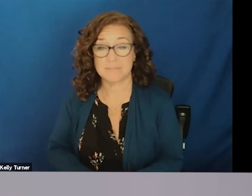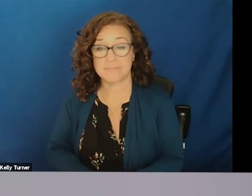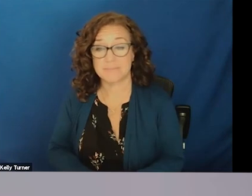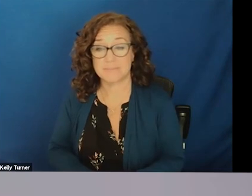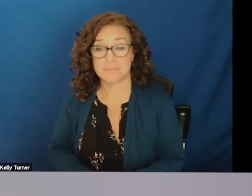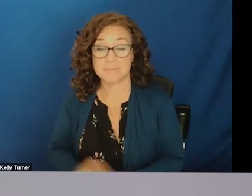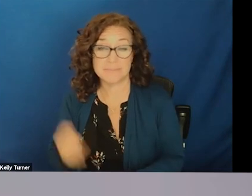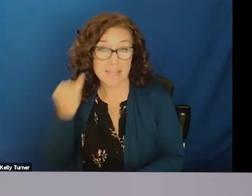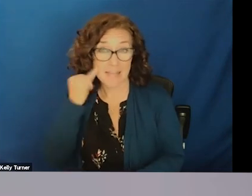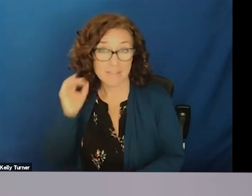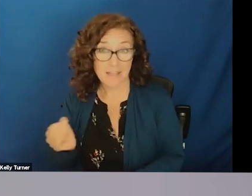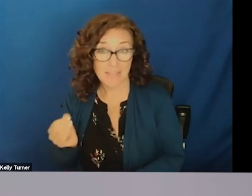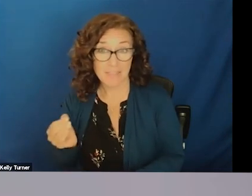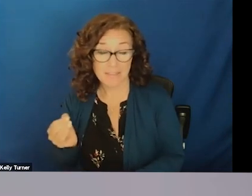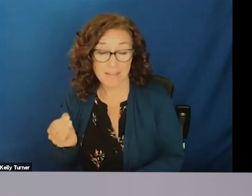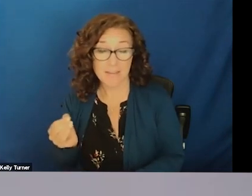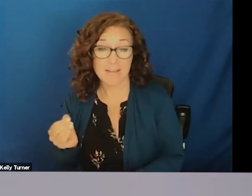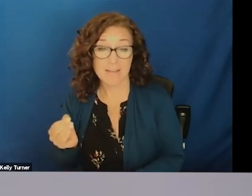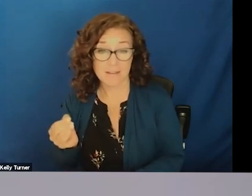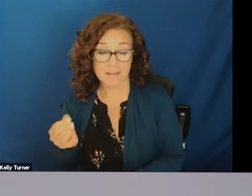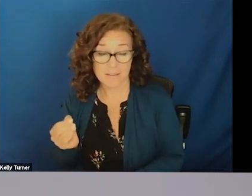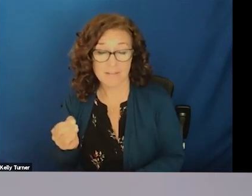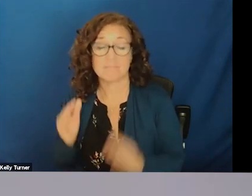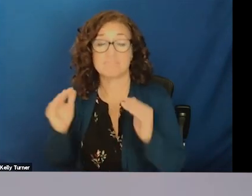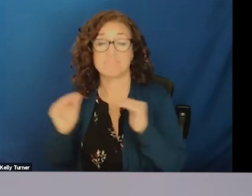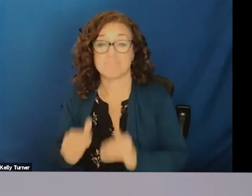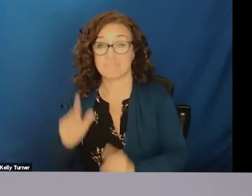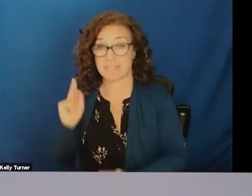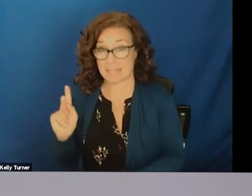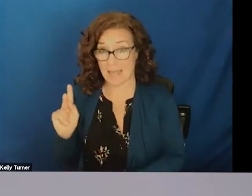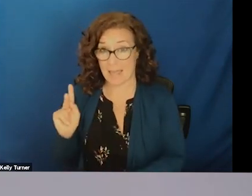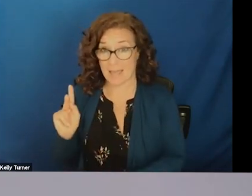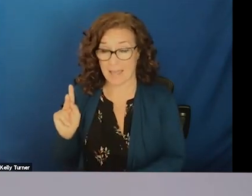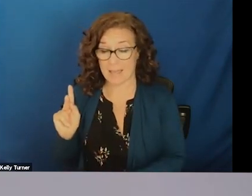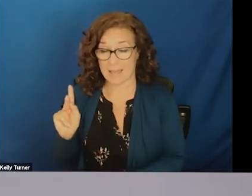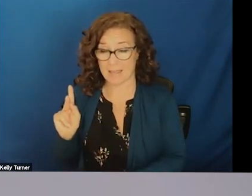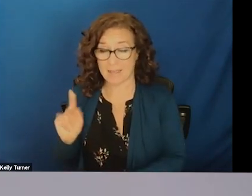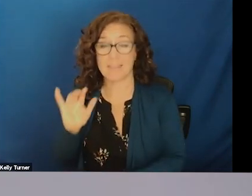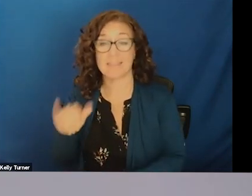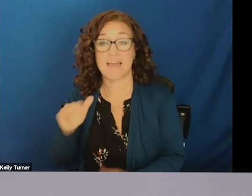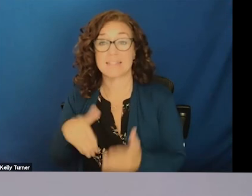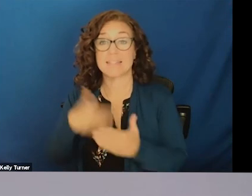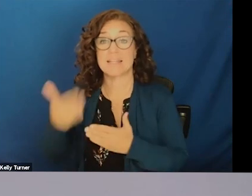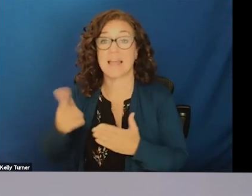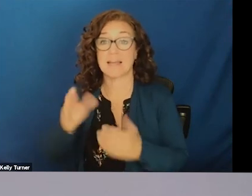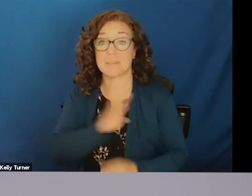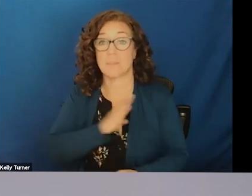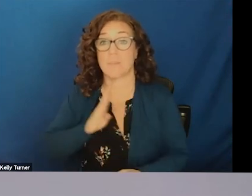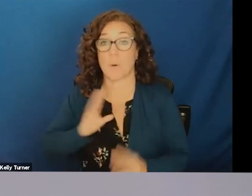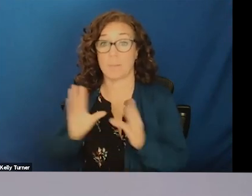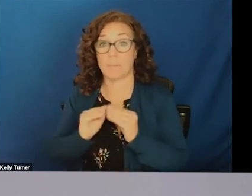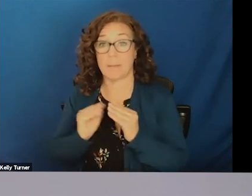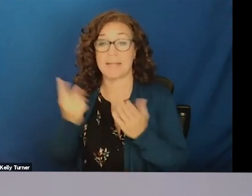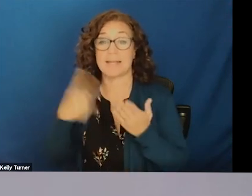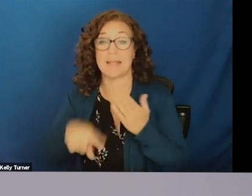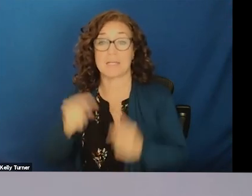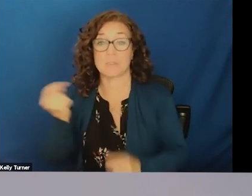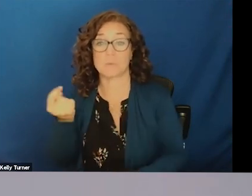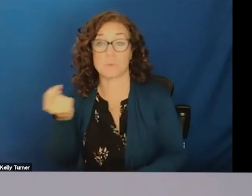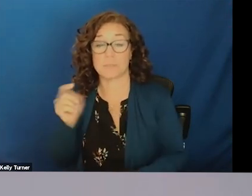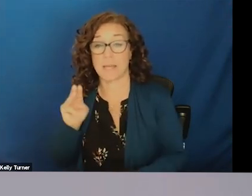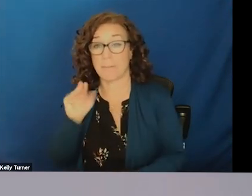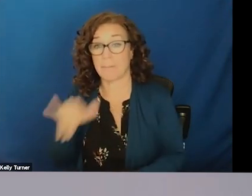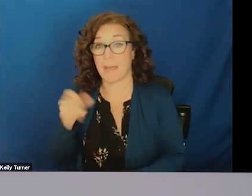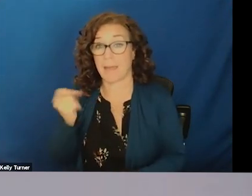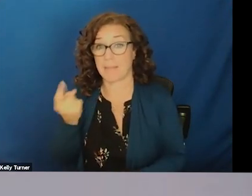If not, that takes us to letter K, which is our next board meeting is next Tuesday, May 11th. It's a